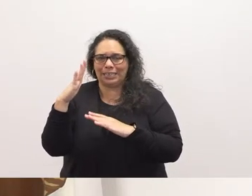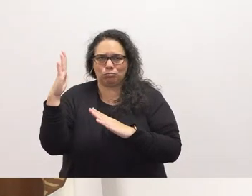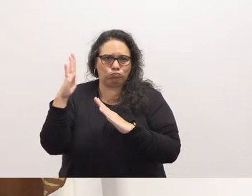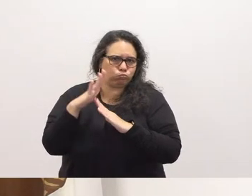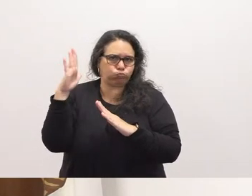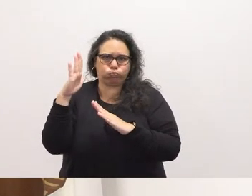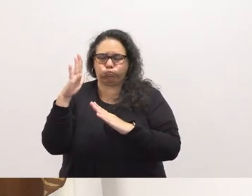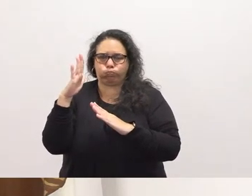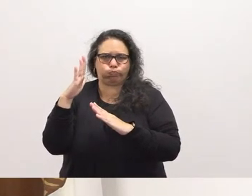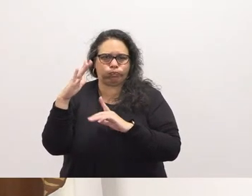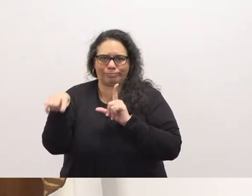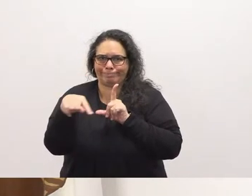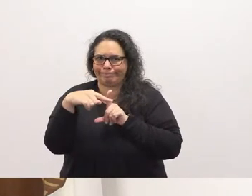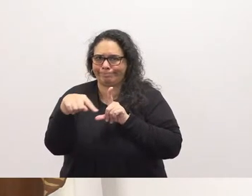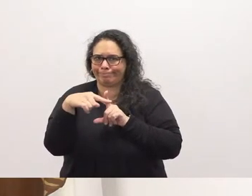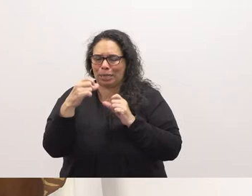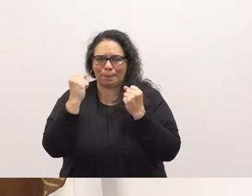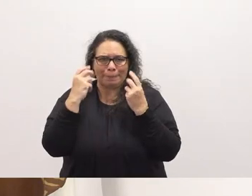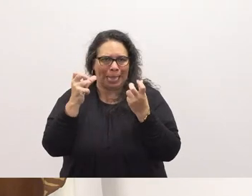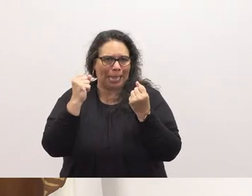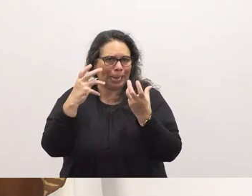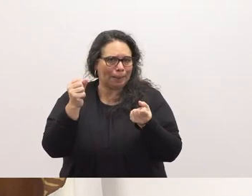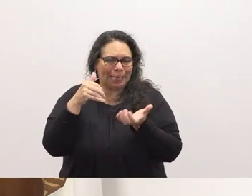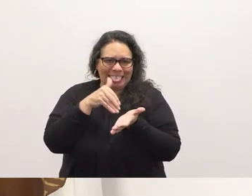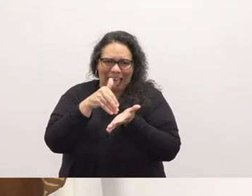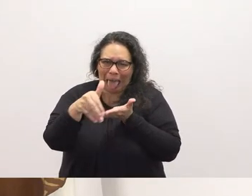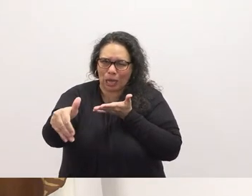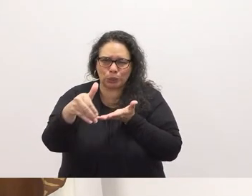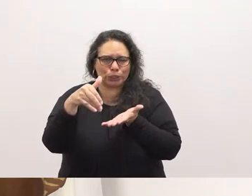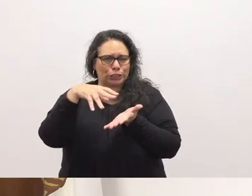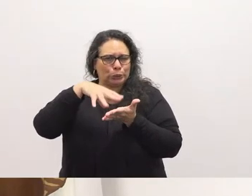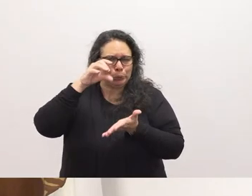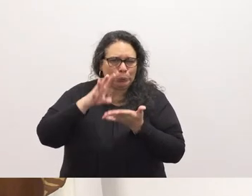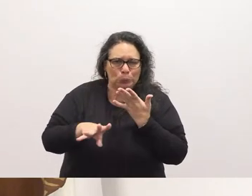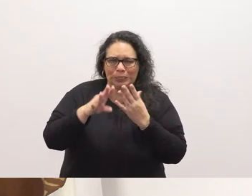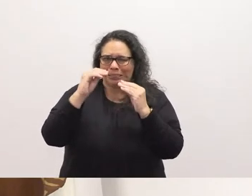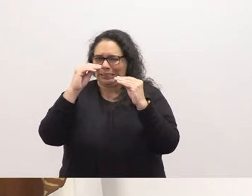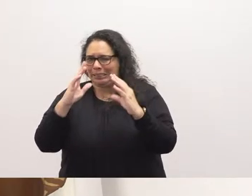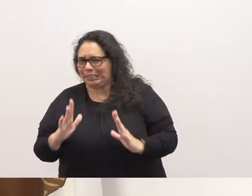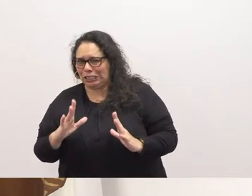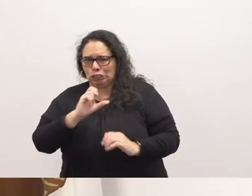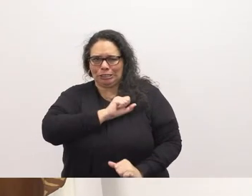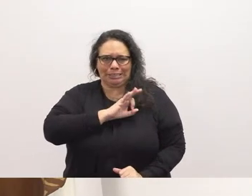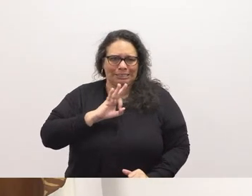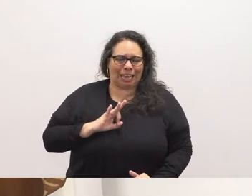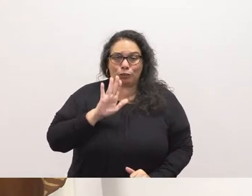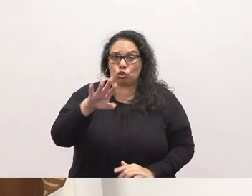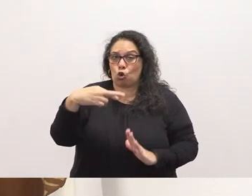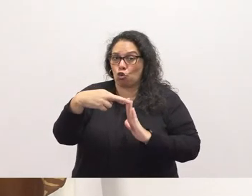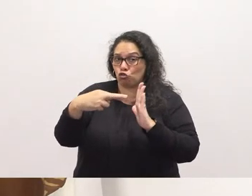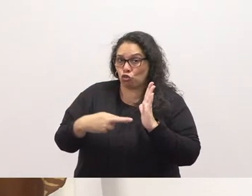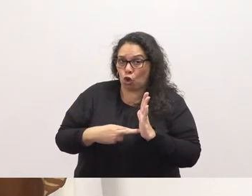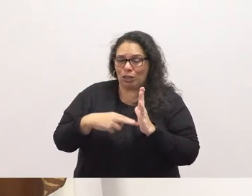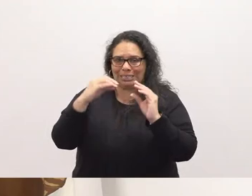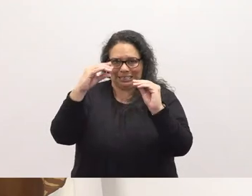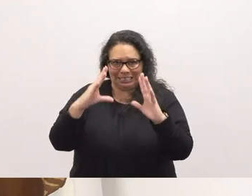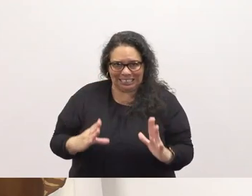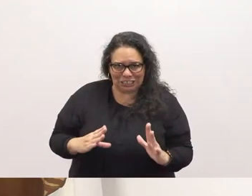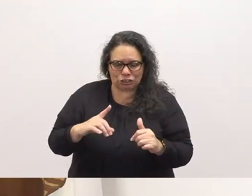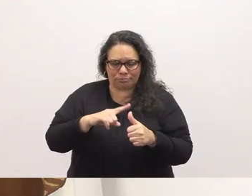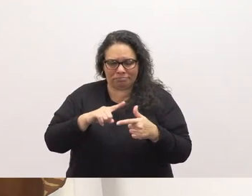a tremendous asset to thousands of students, teachers, and staff in your many roles as a teacher, principal, and